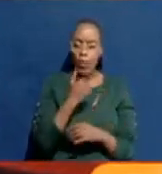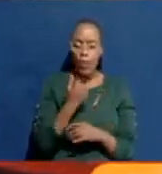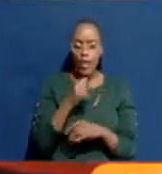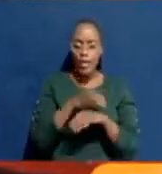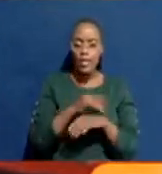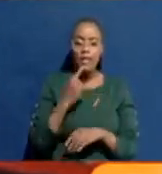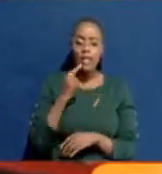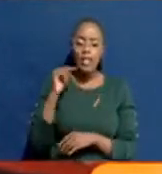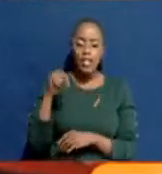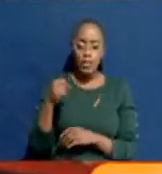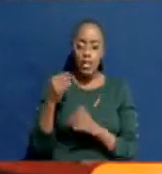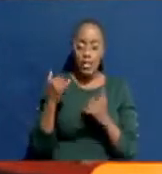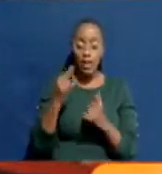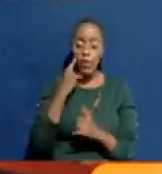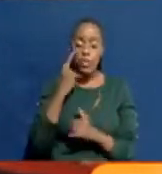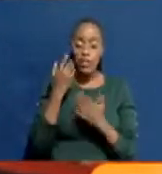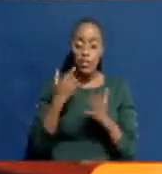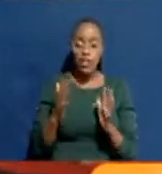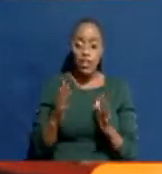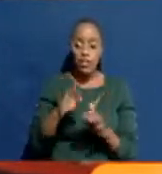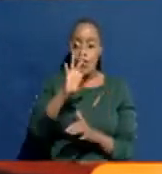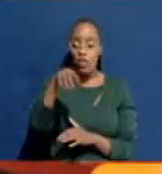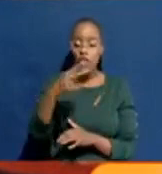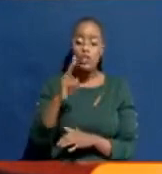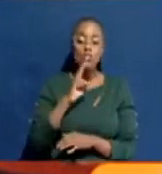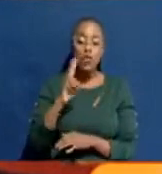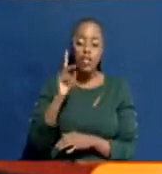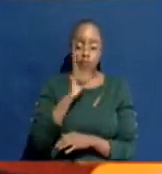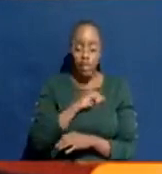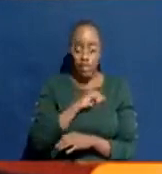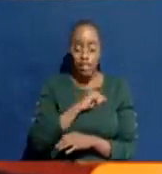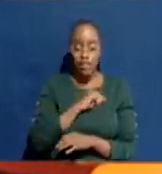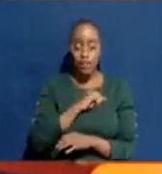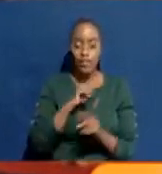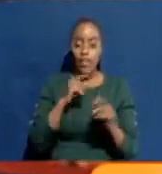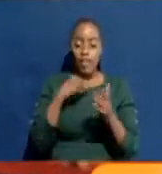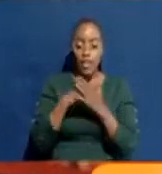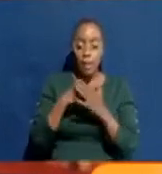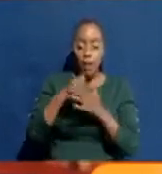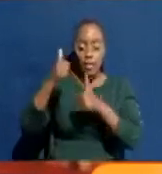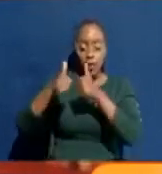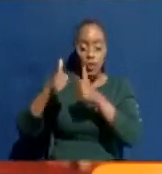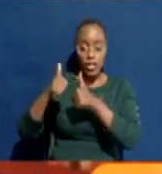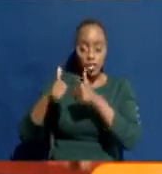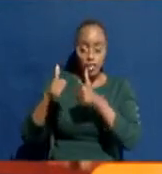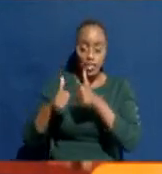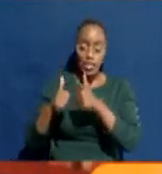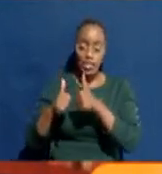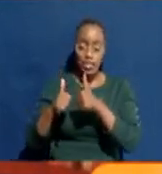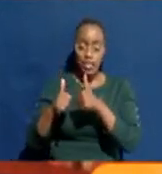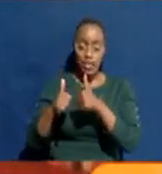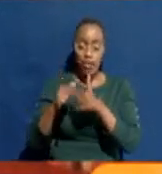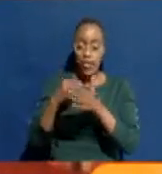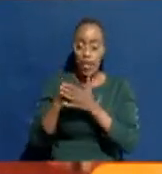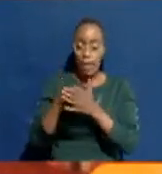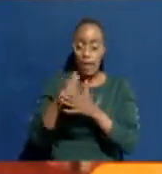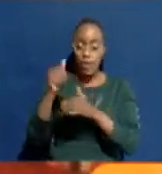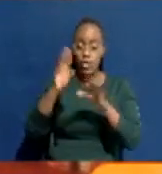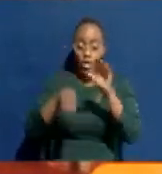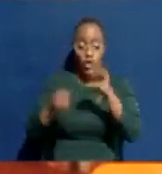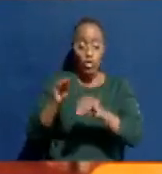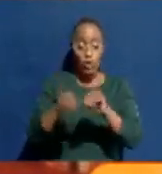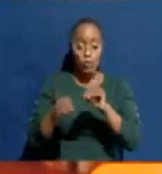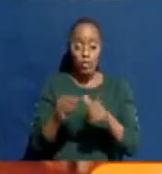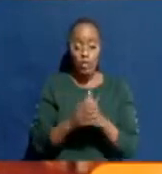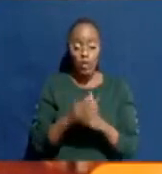100,000, already you can see it's about 4,200 right. Kenya shillings of money that they, you know, they are contributing.